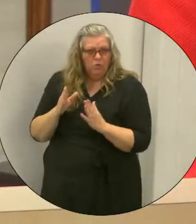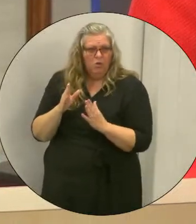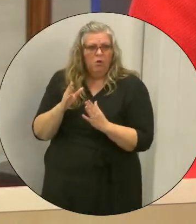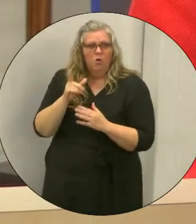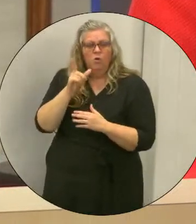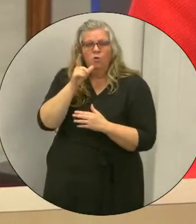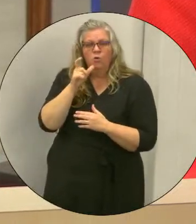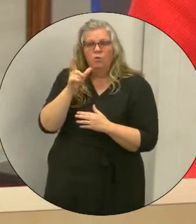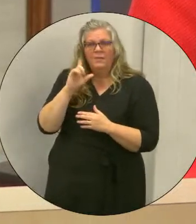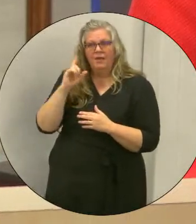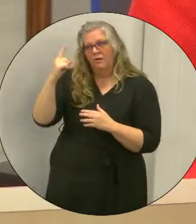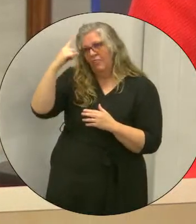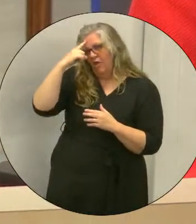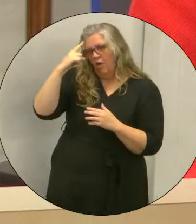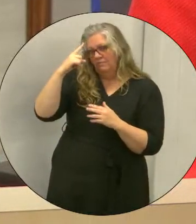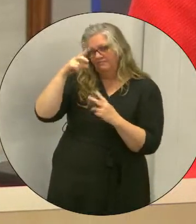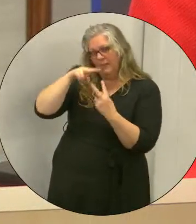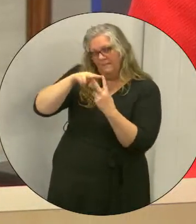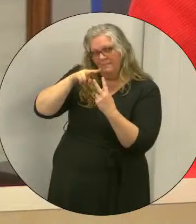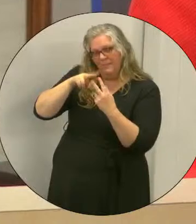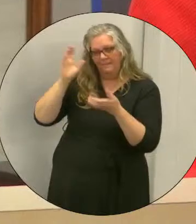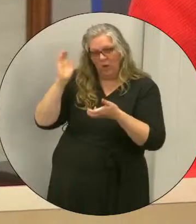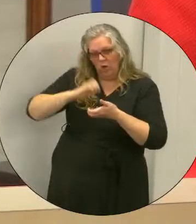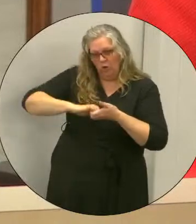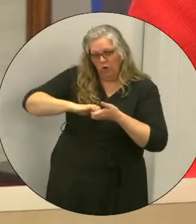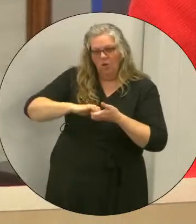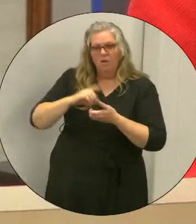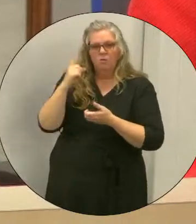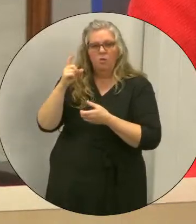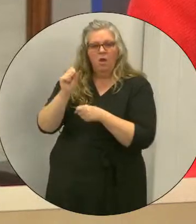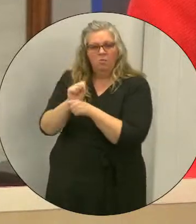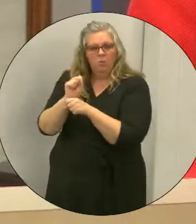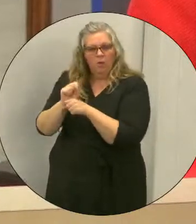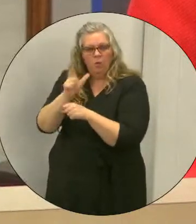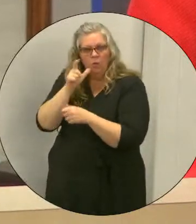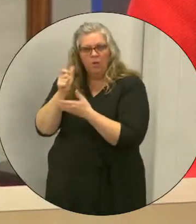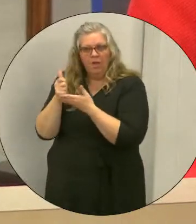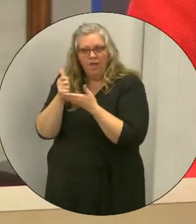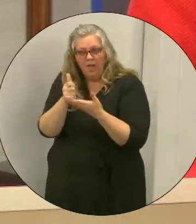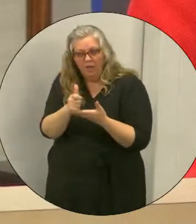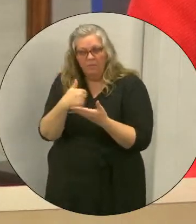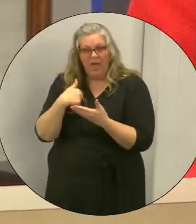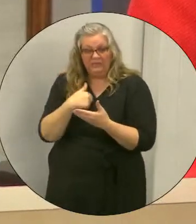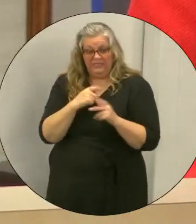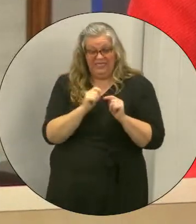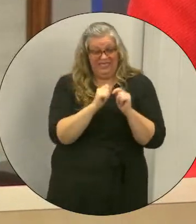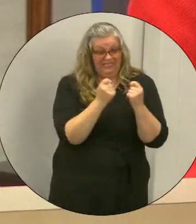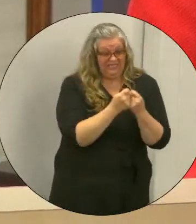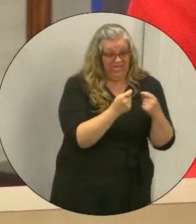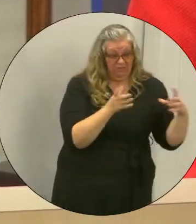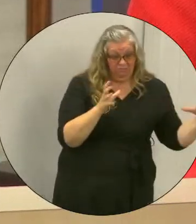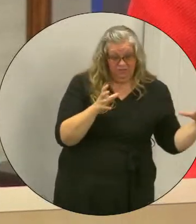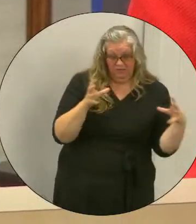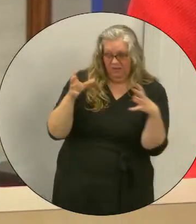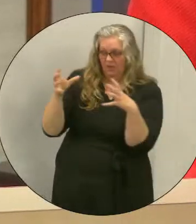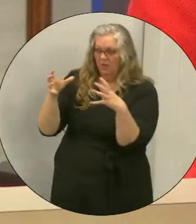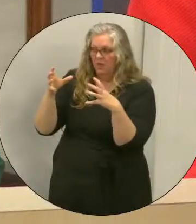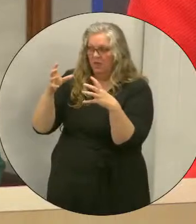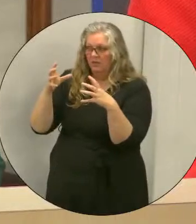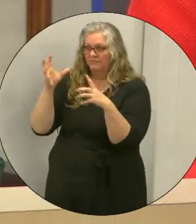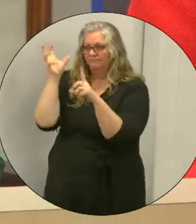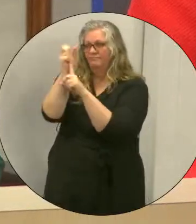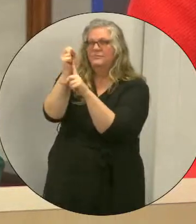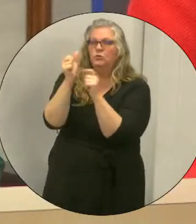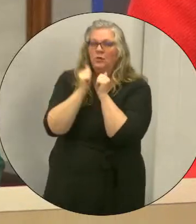thought partner and the one employee to help us drive where we want to go as a team. And most of you